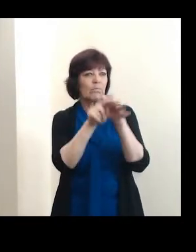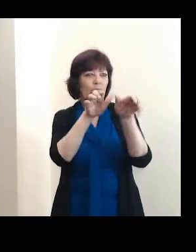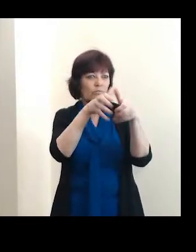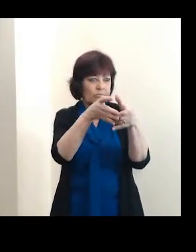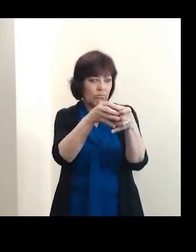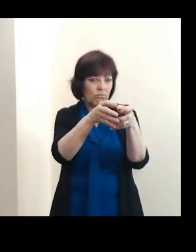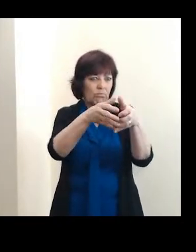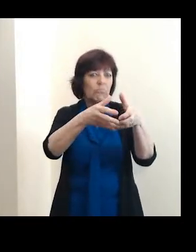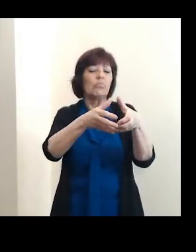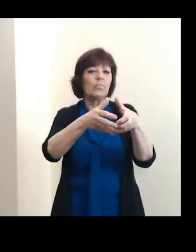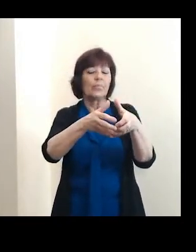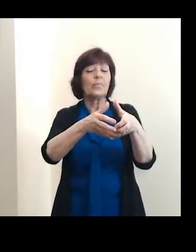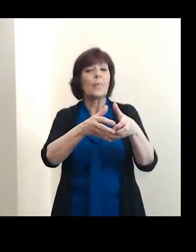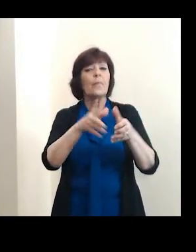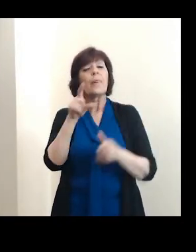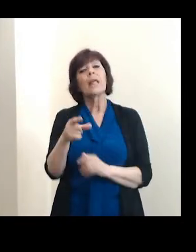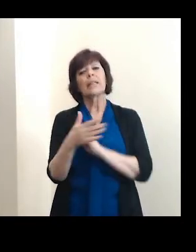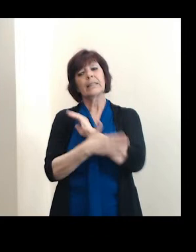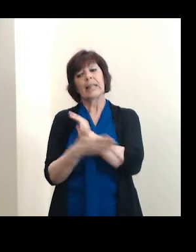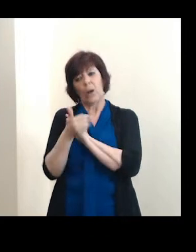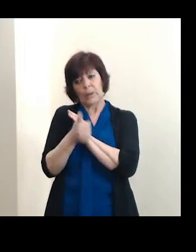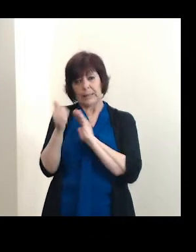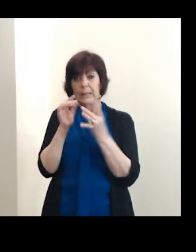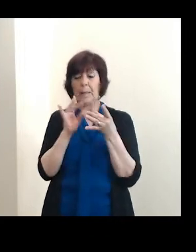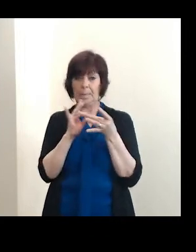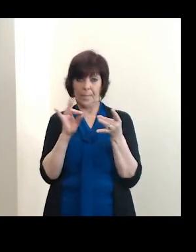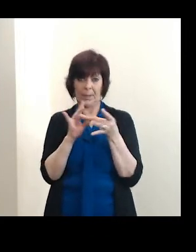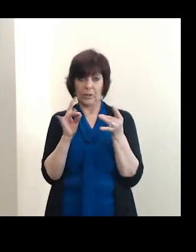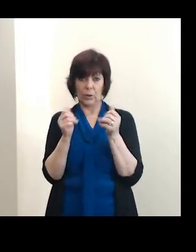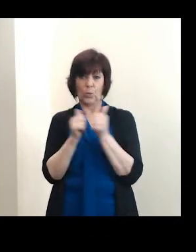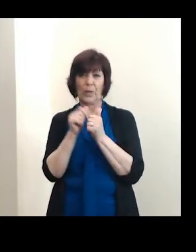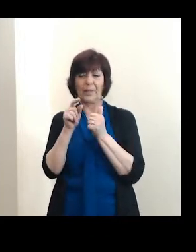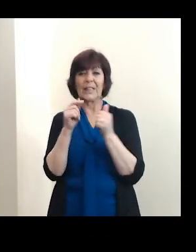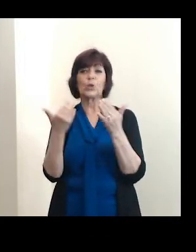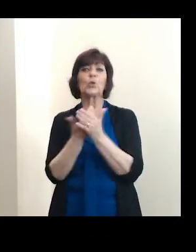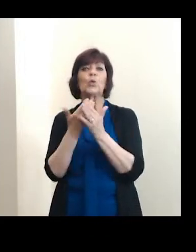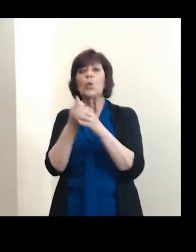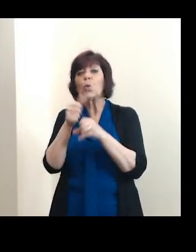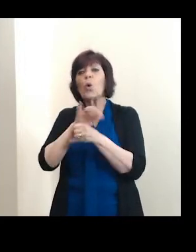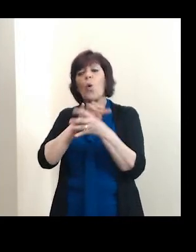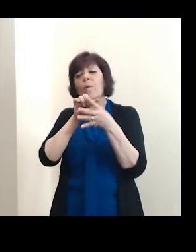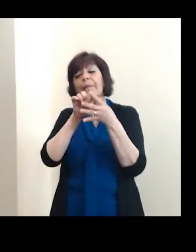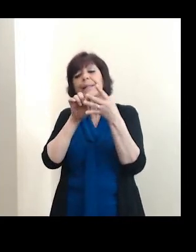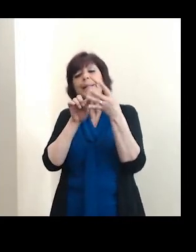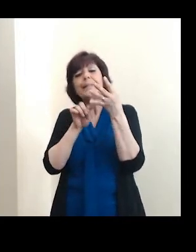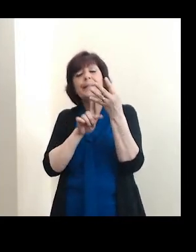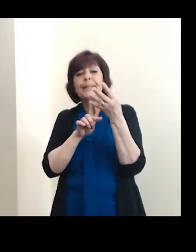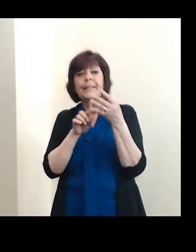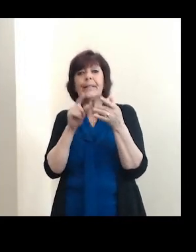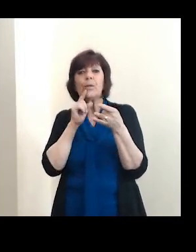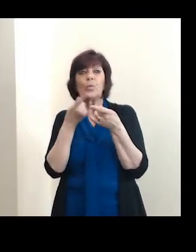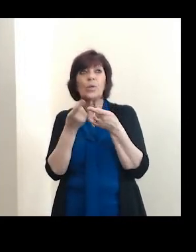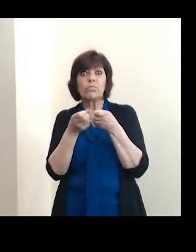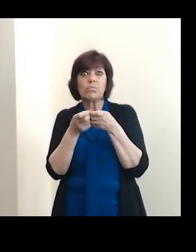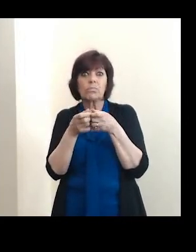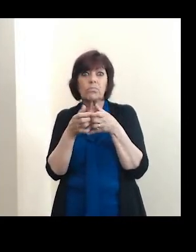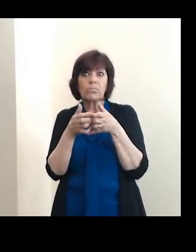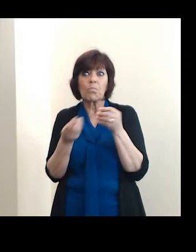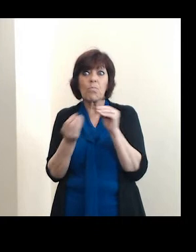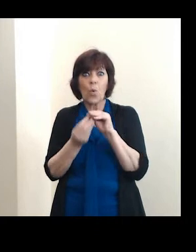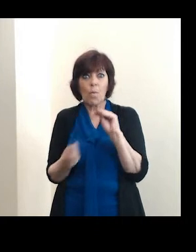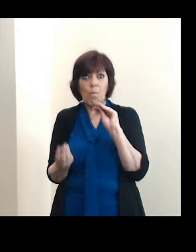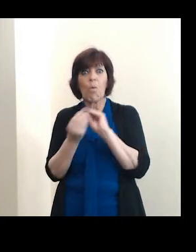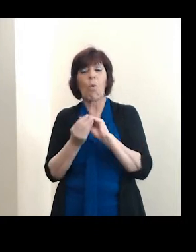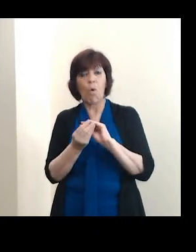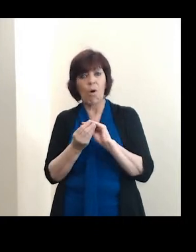seeing clusters. As the county executive mentioned, that with these variant strains in our community and what we think are growing numbers that